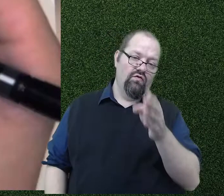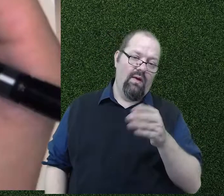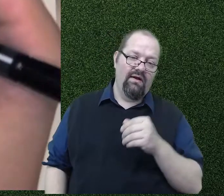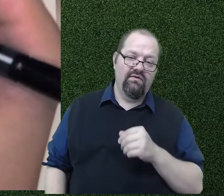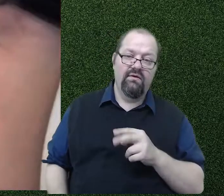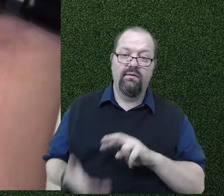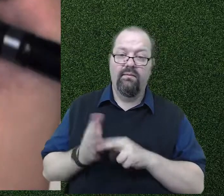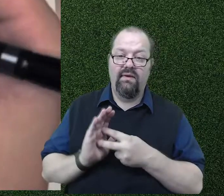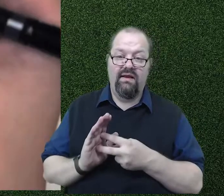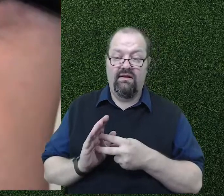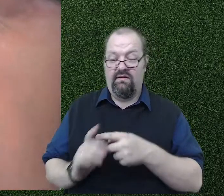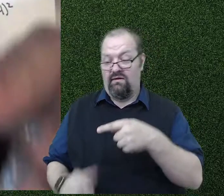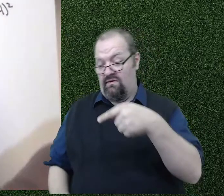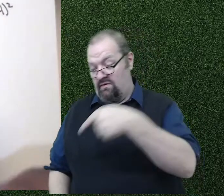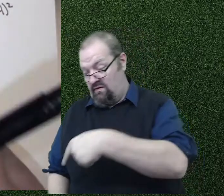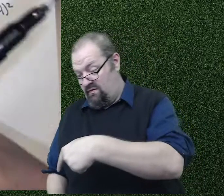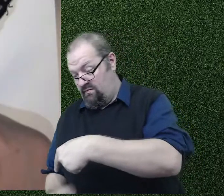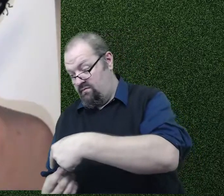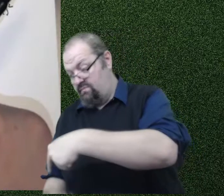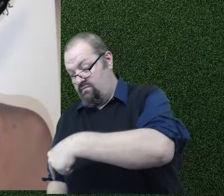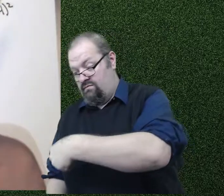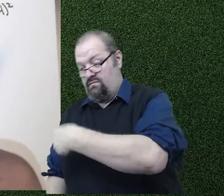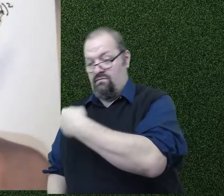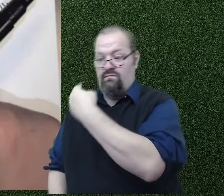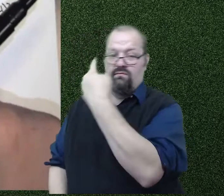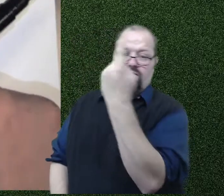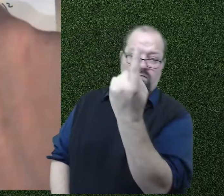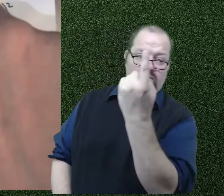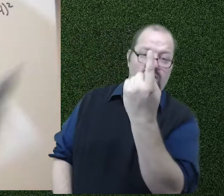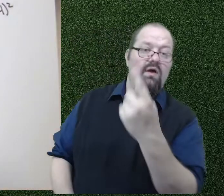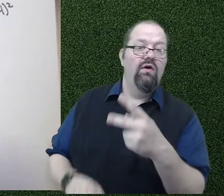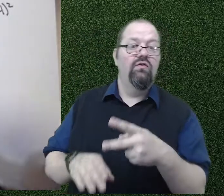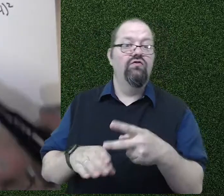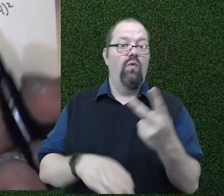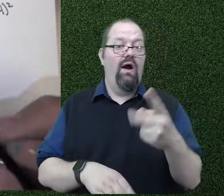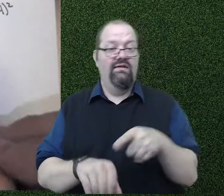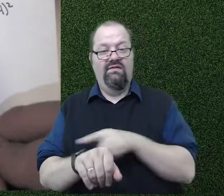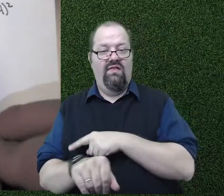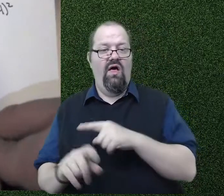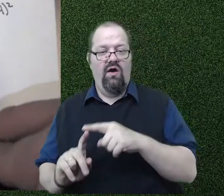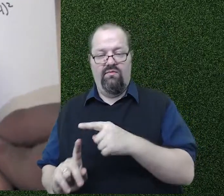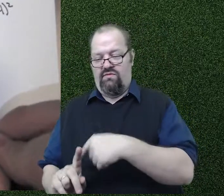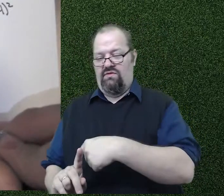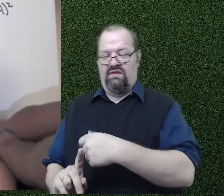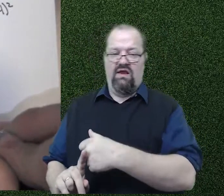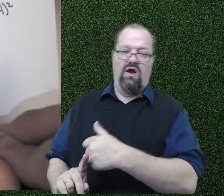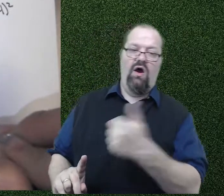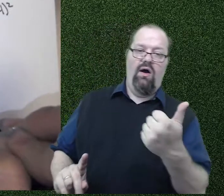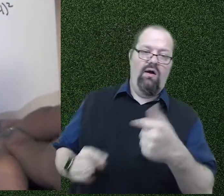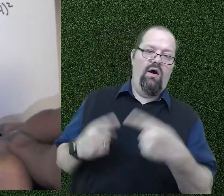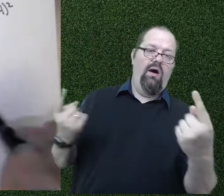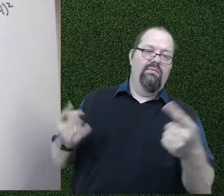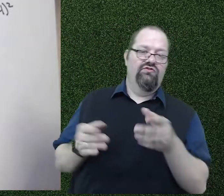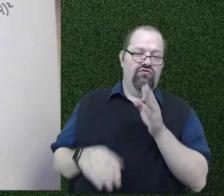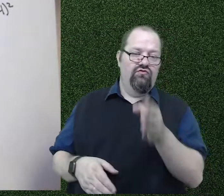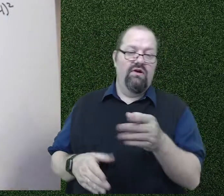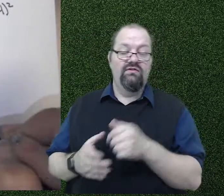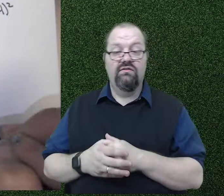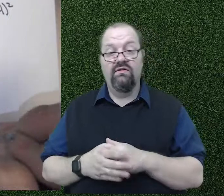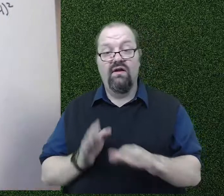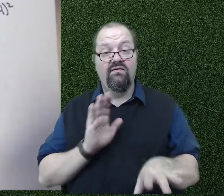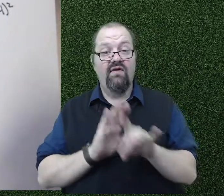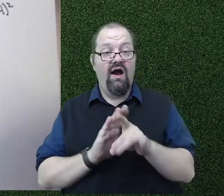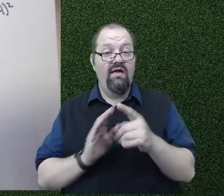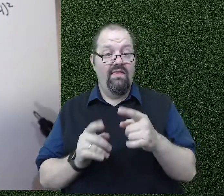So the projection is twice as long as v, but instead of going this way, it goes that way. To find the projection, I'm going to